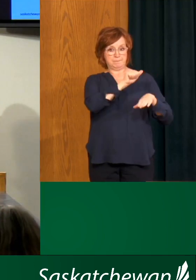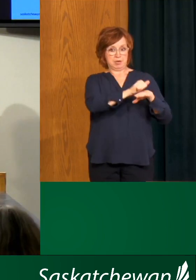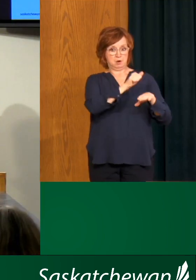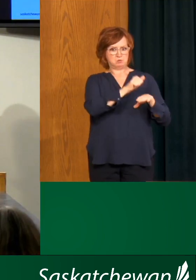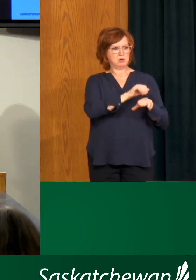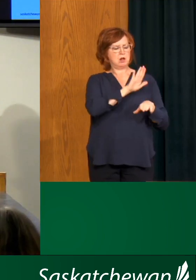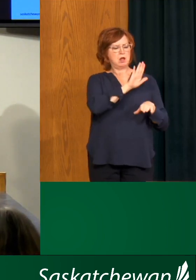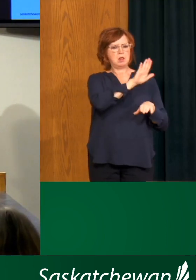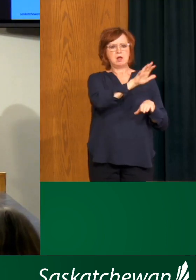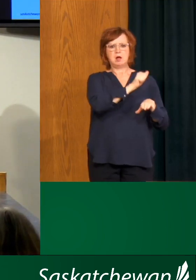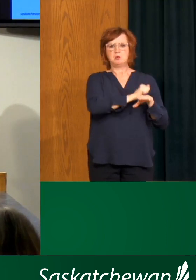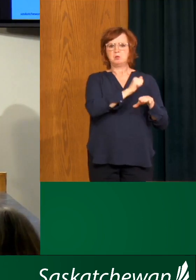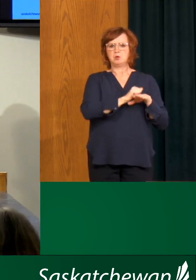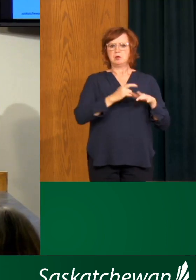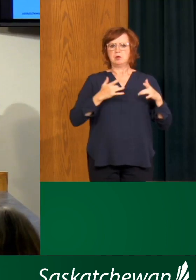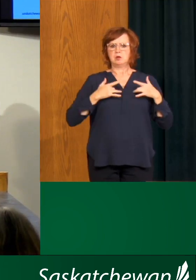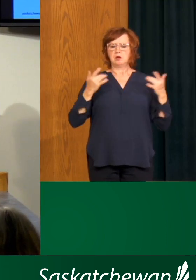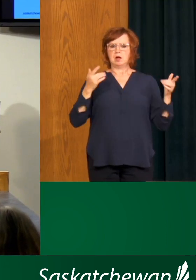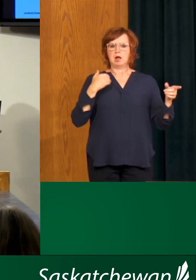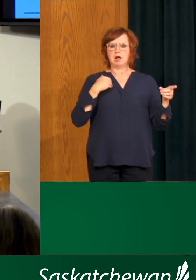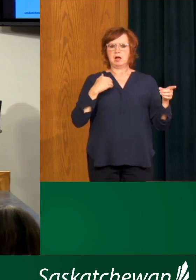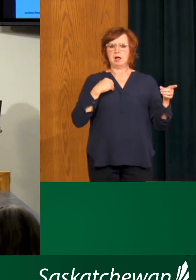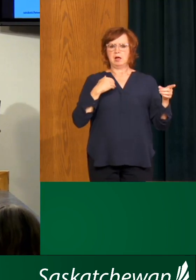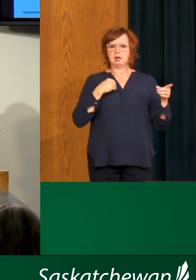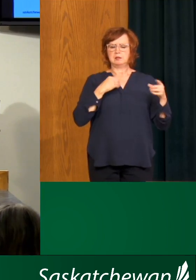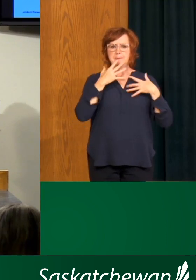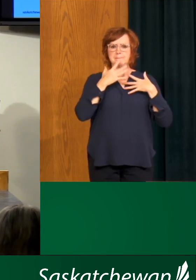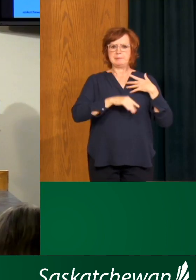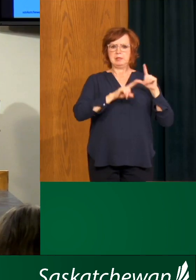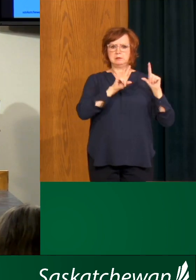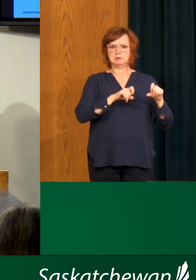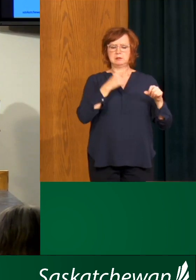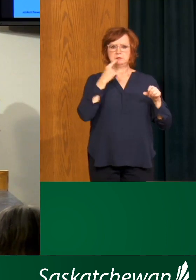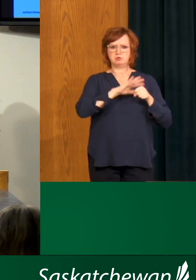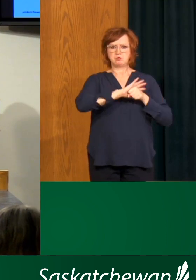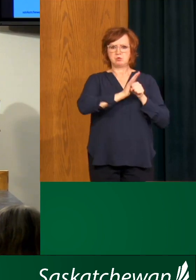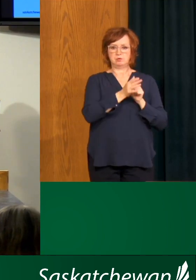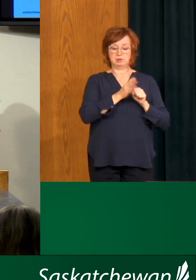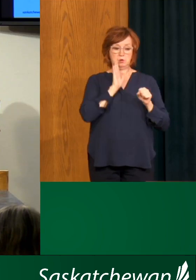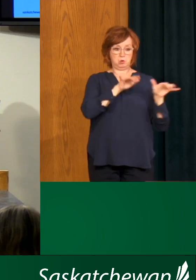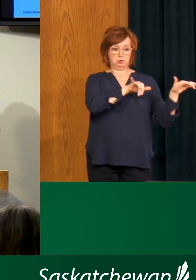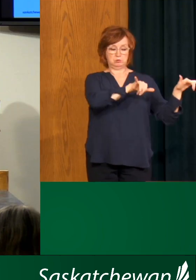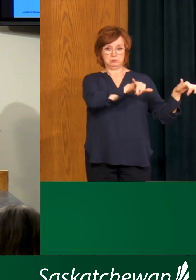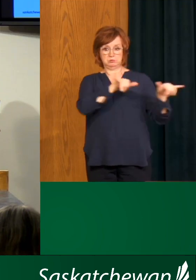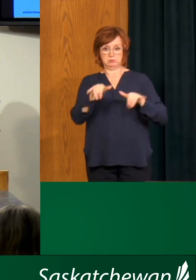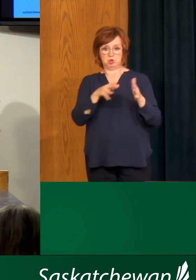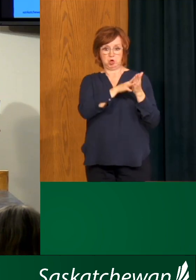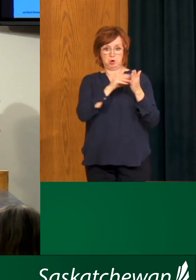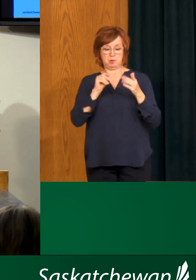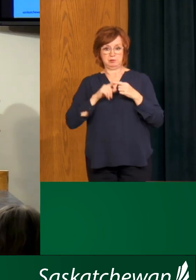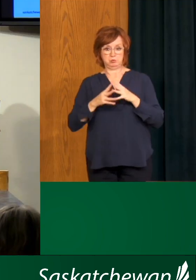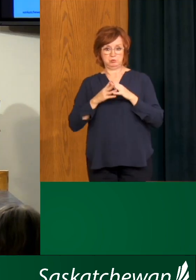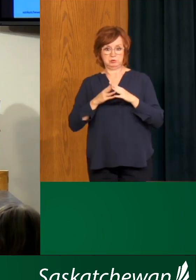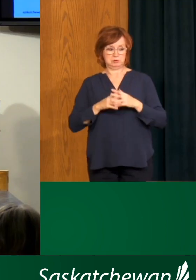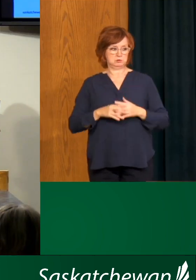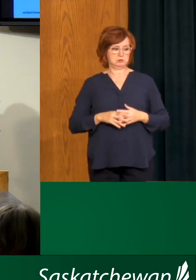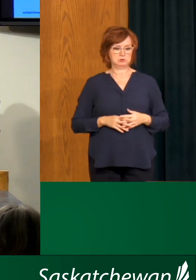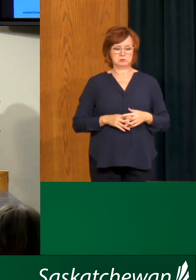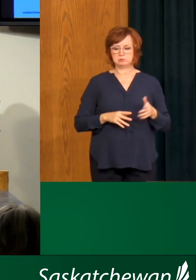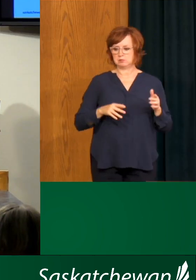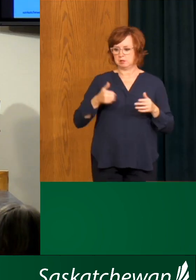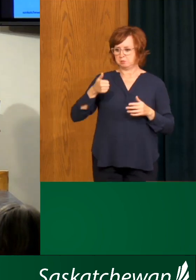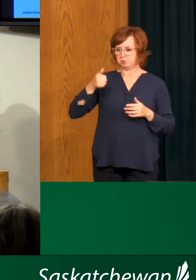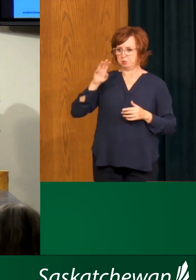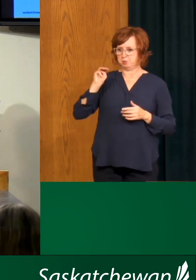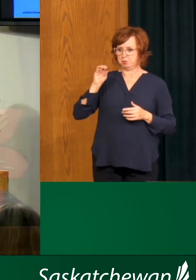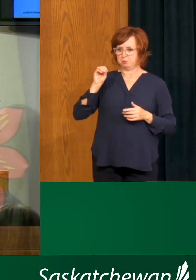and what Dr. Shahab thinks of maybe pursuing that in Saskatchewan. I would be interested in that. We